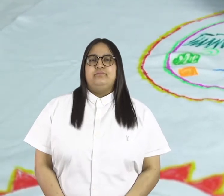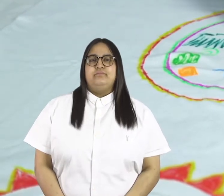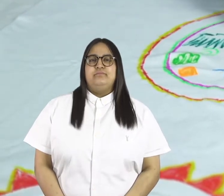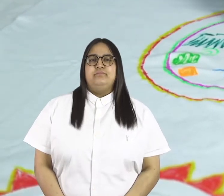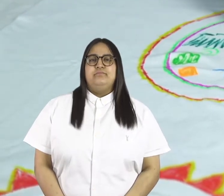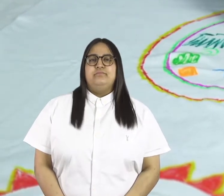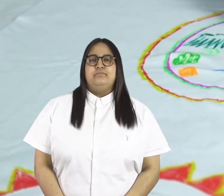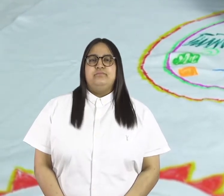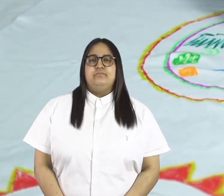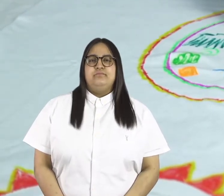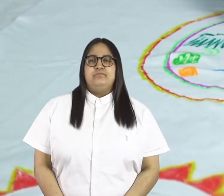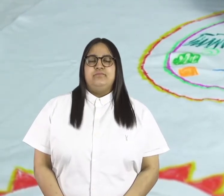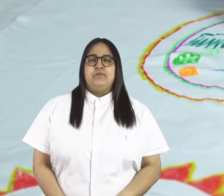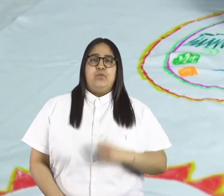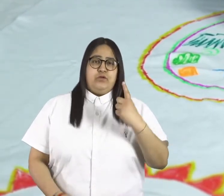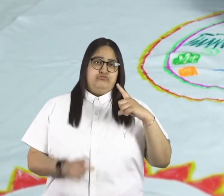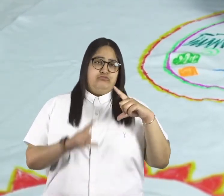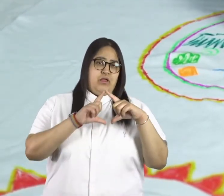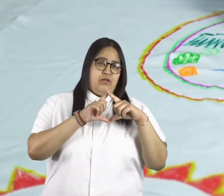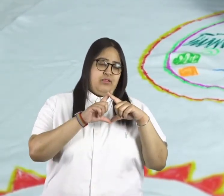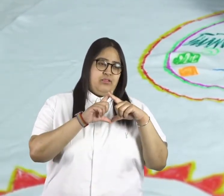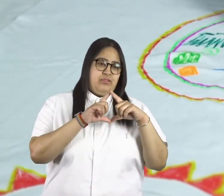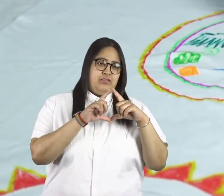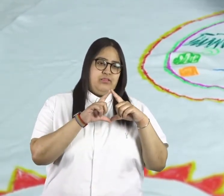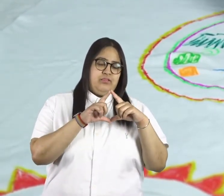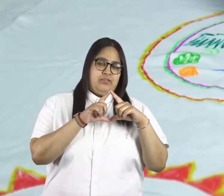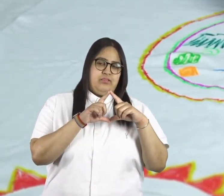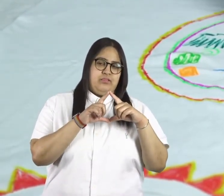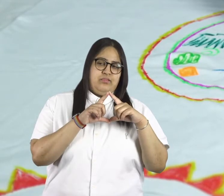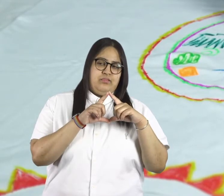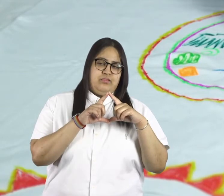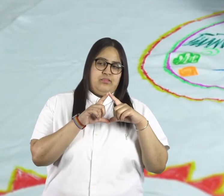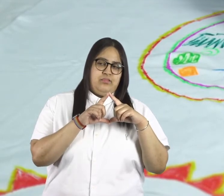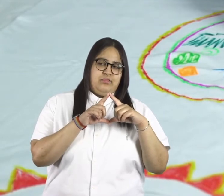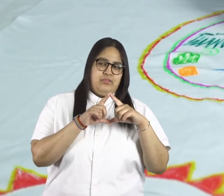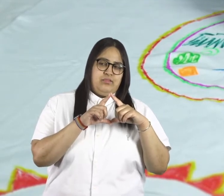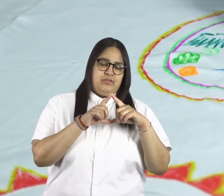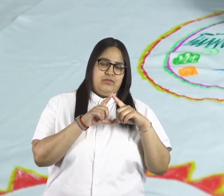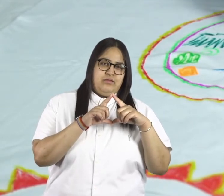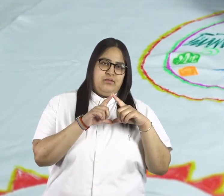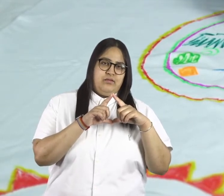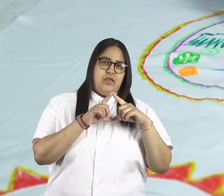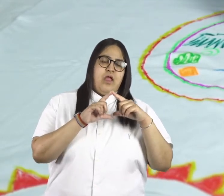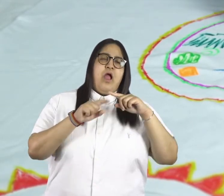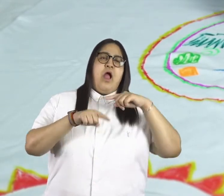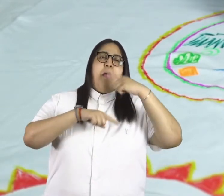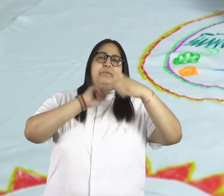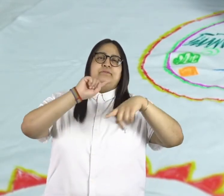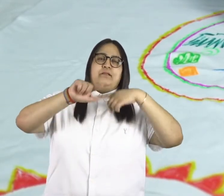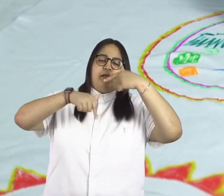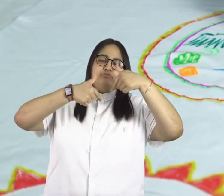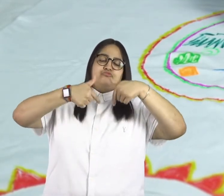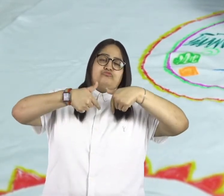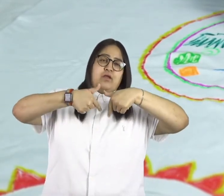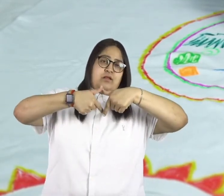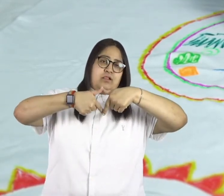draw one triangle and then put an upside down triangle over it,